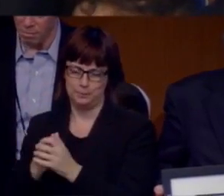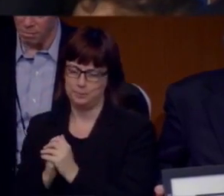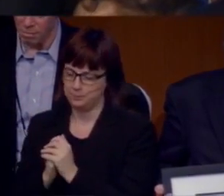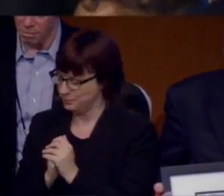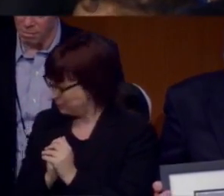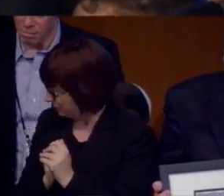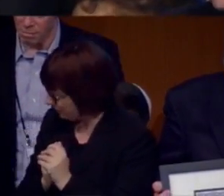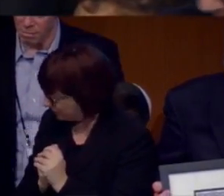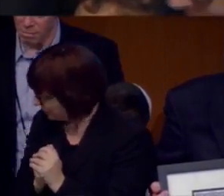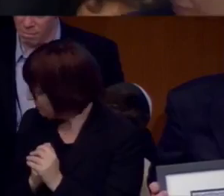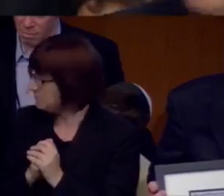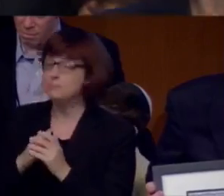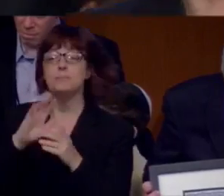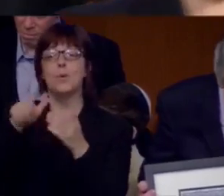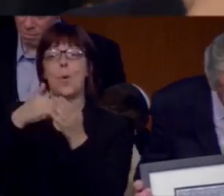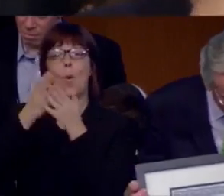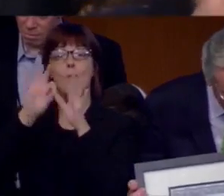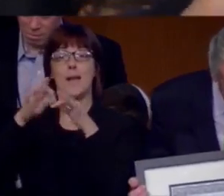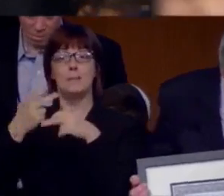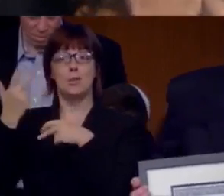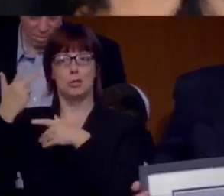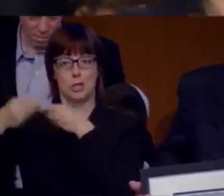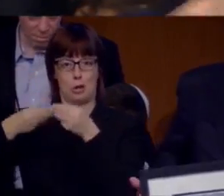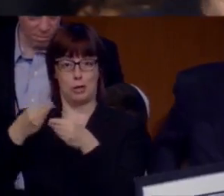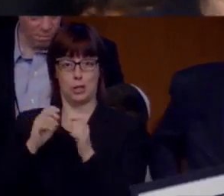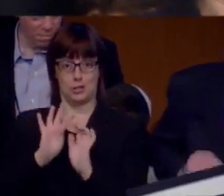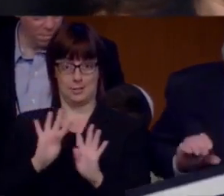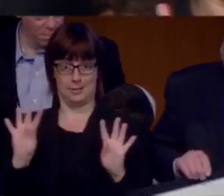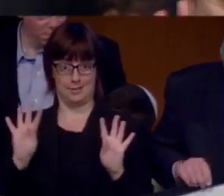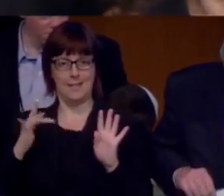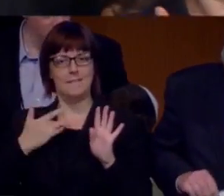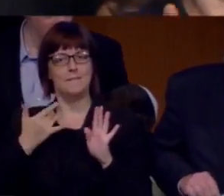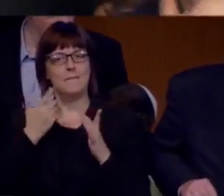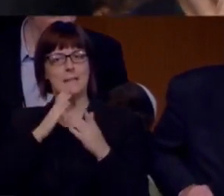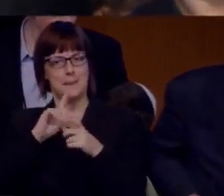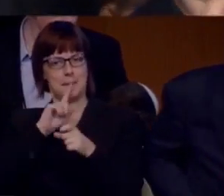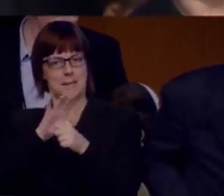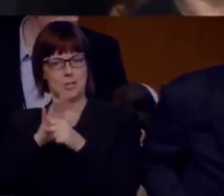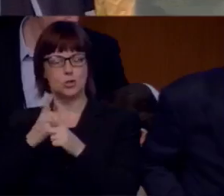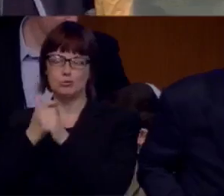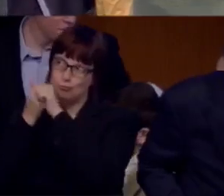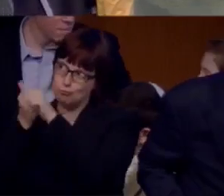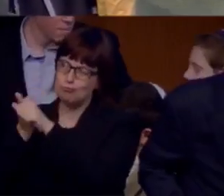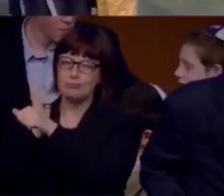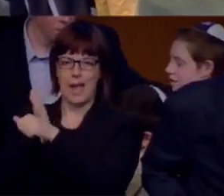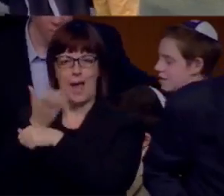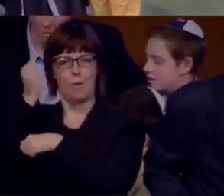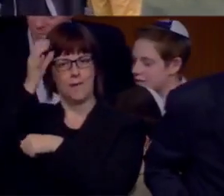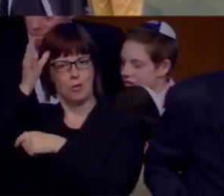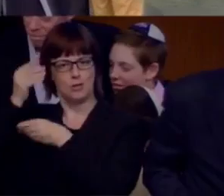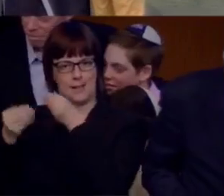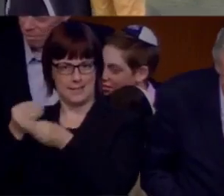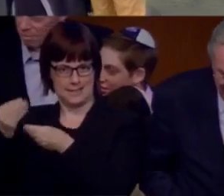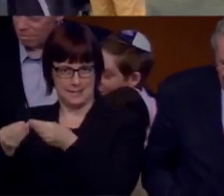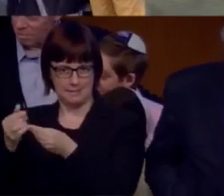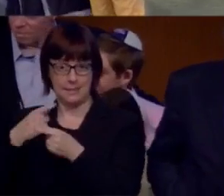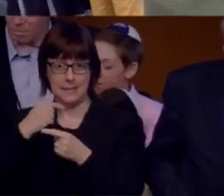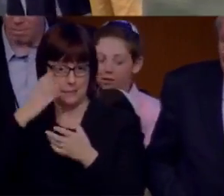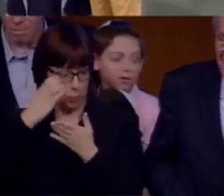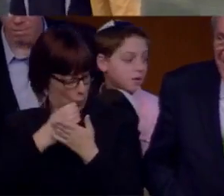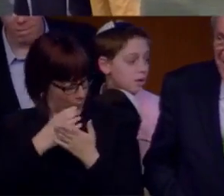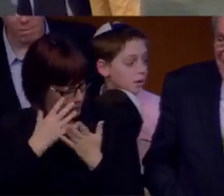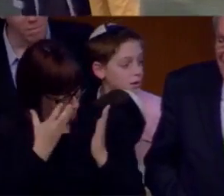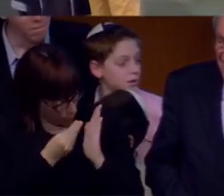The whole family, 3 generations, feels commitment to live up to our father's legacy. May this beautiful portrait